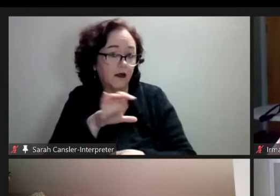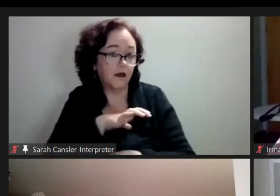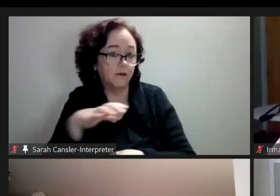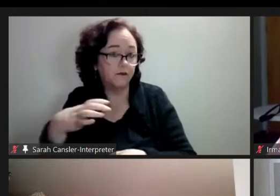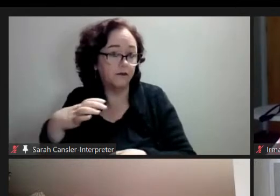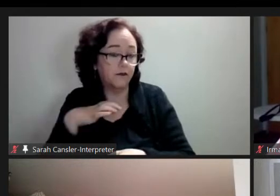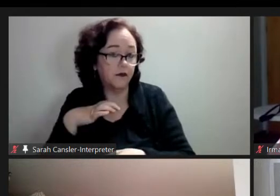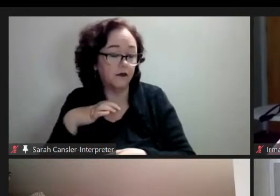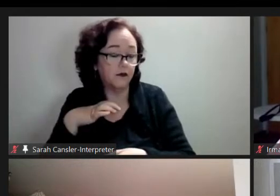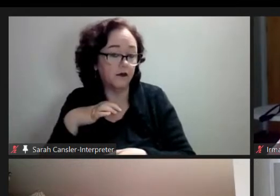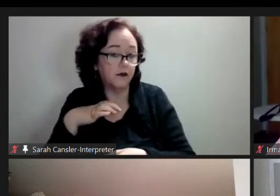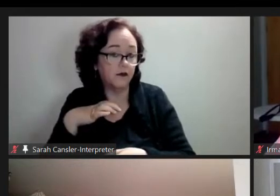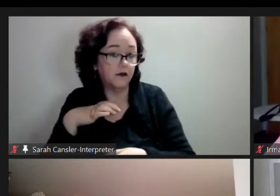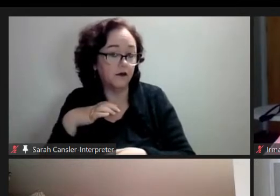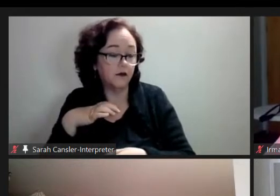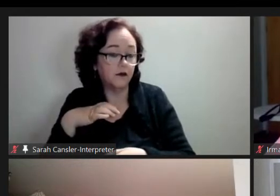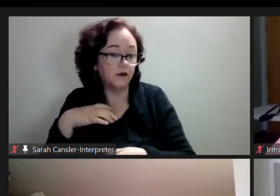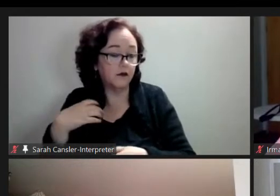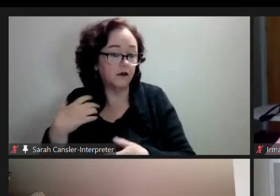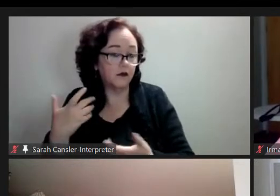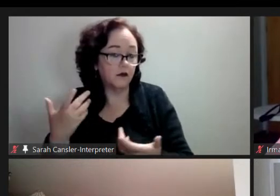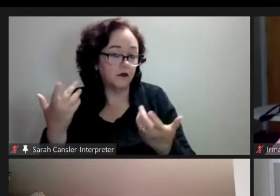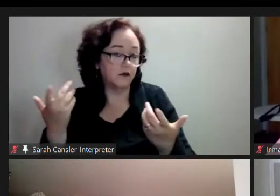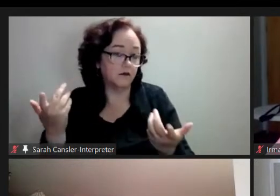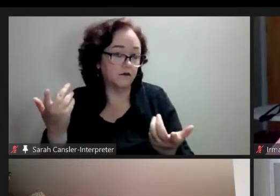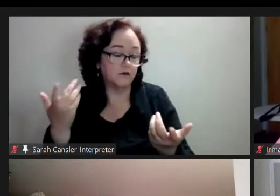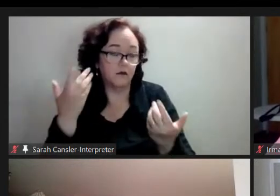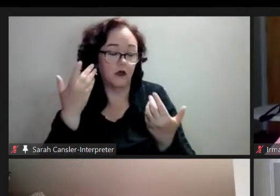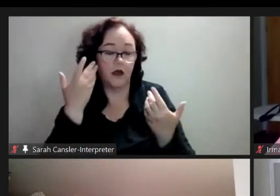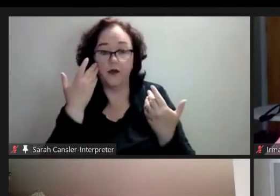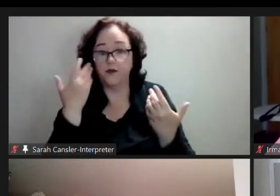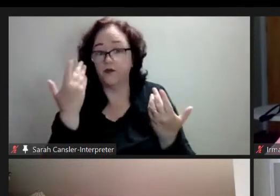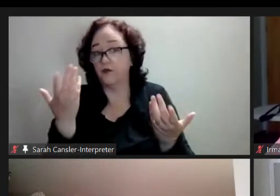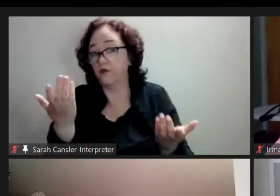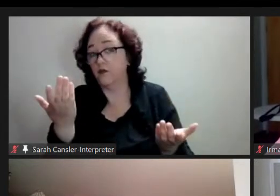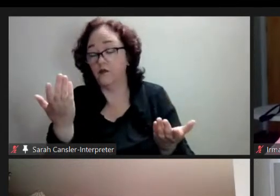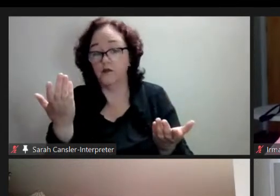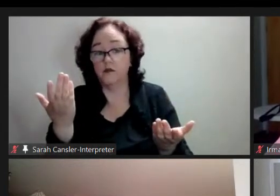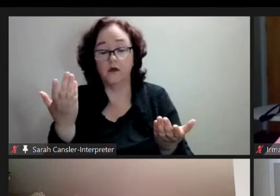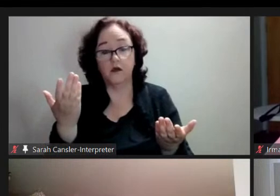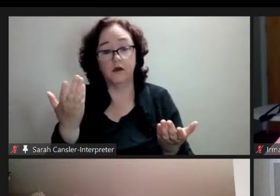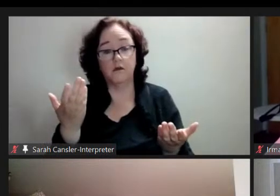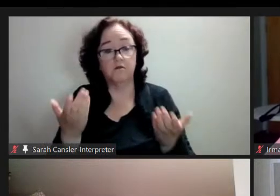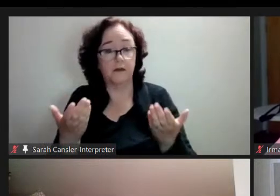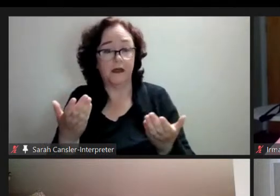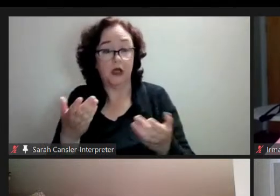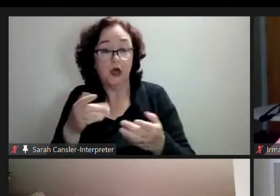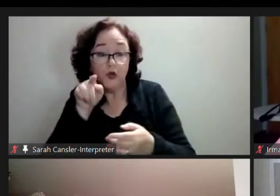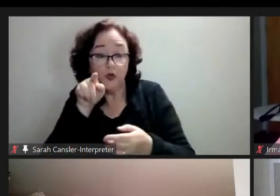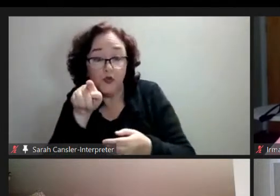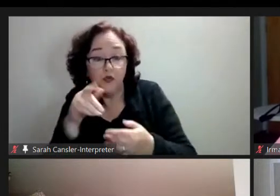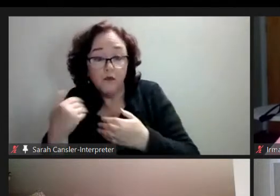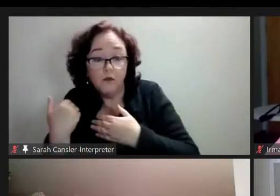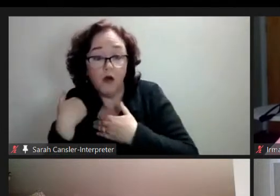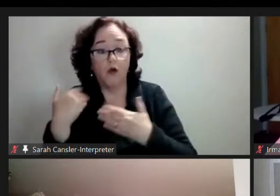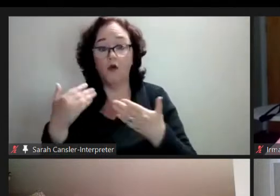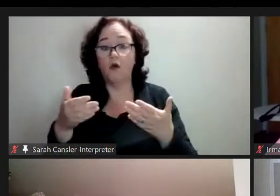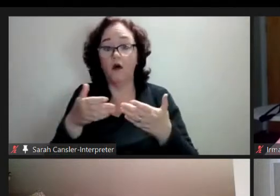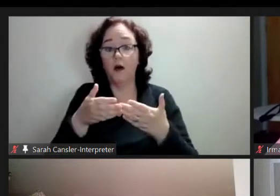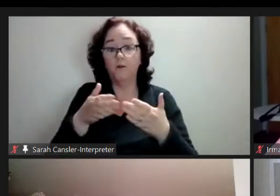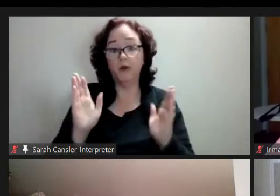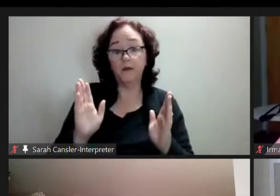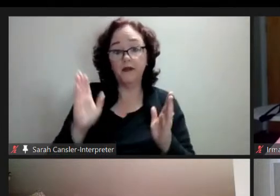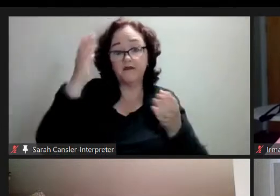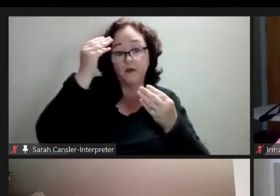yeah, I don't know if that would be your public information department or who, but again, to